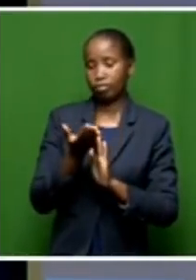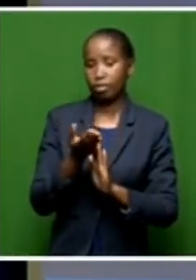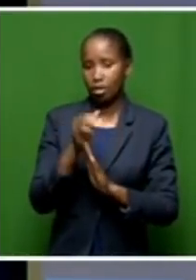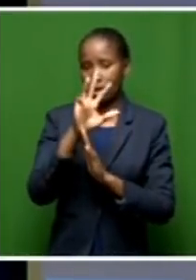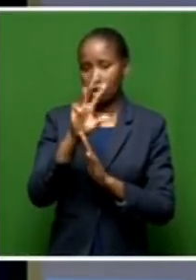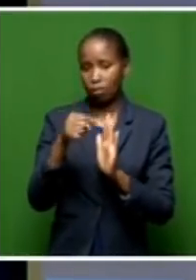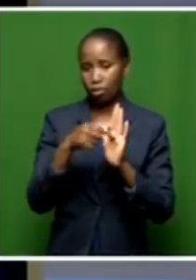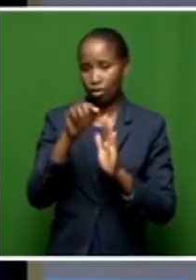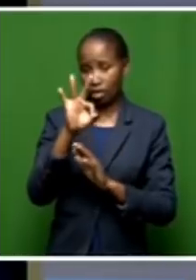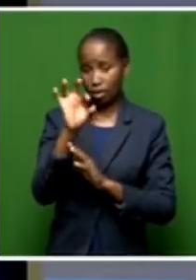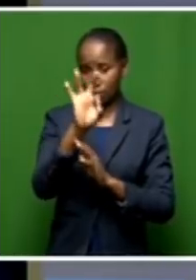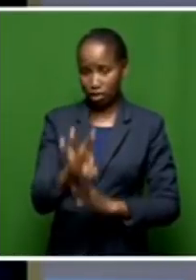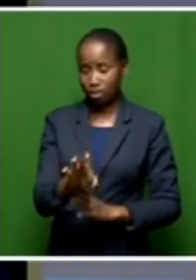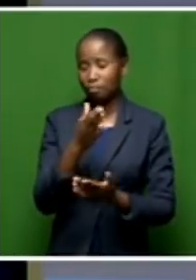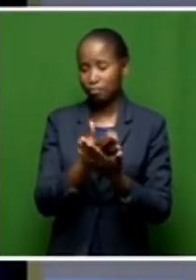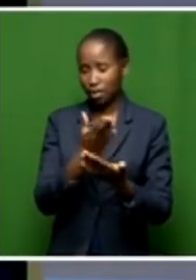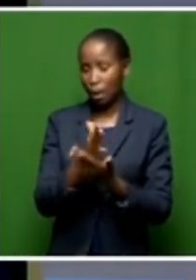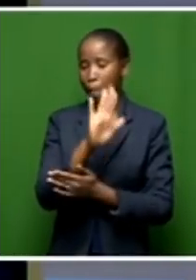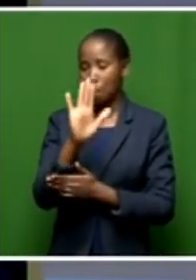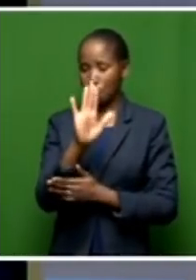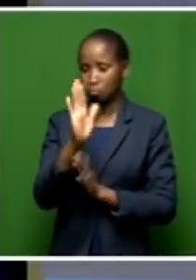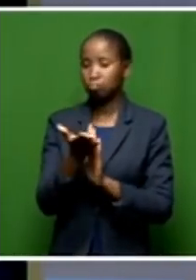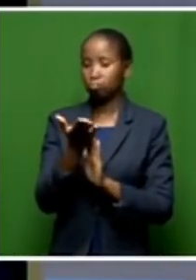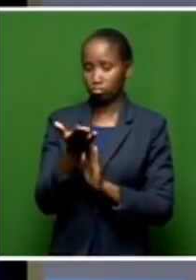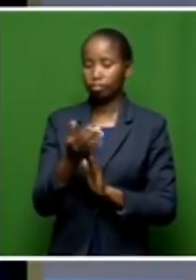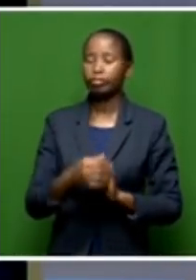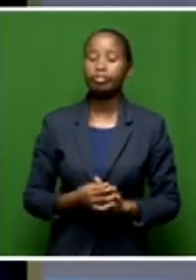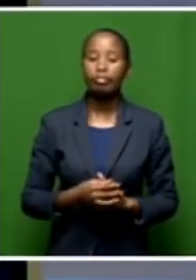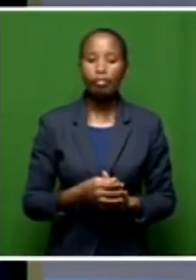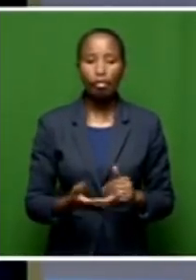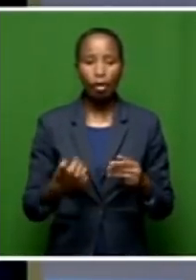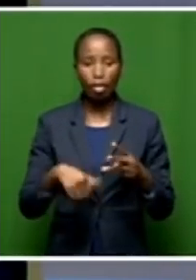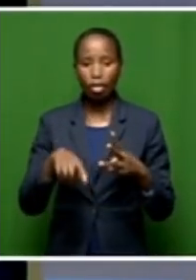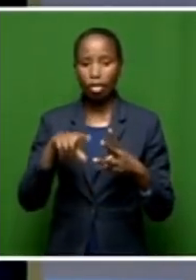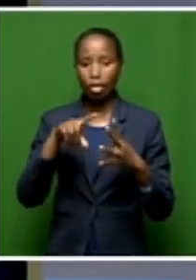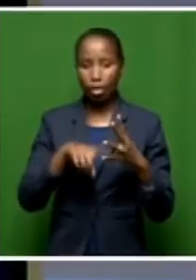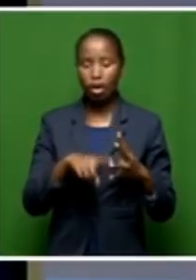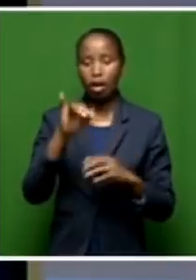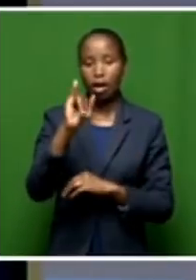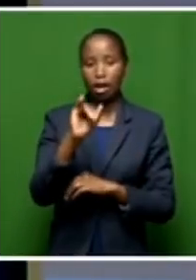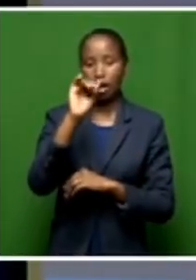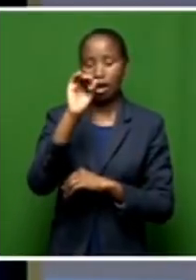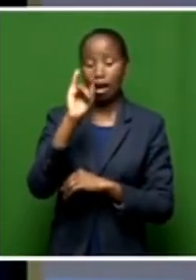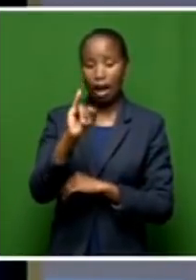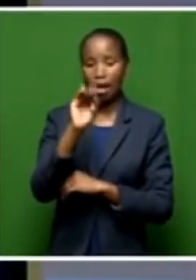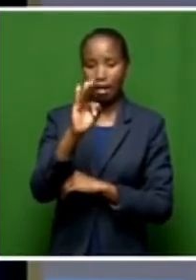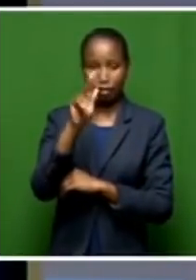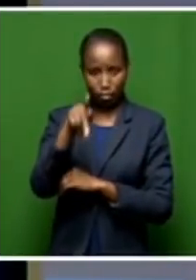And then for IFP, there's also a slight increase